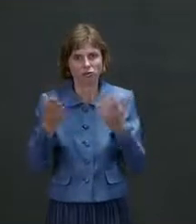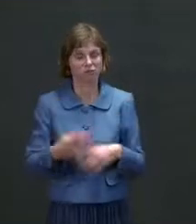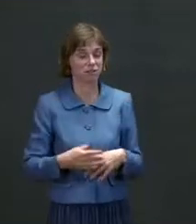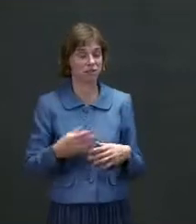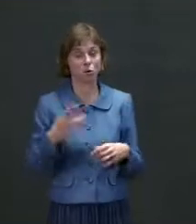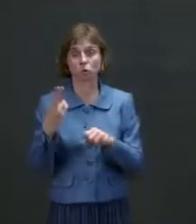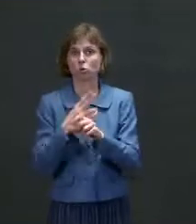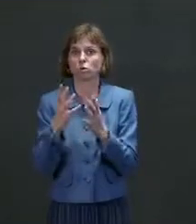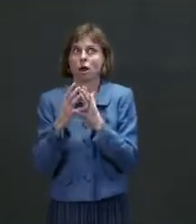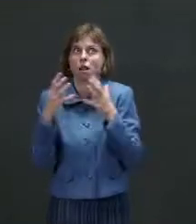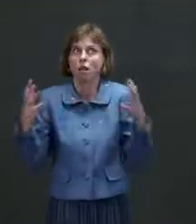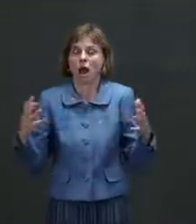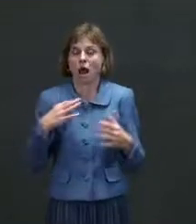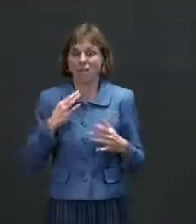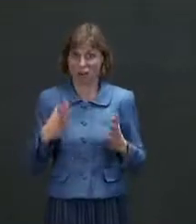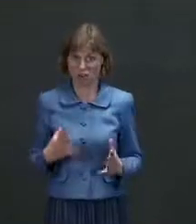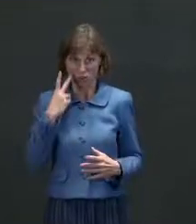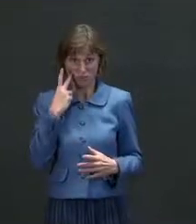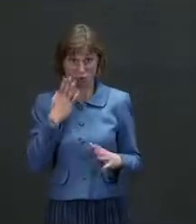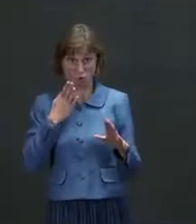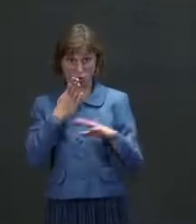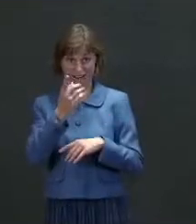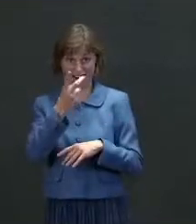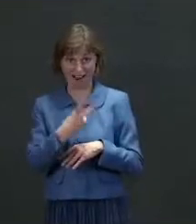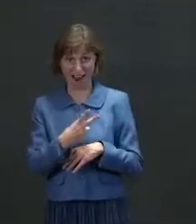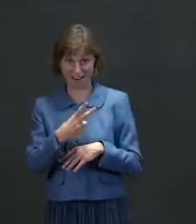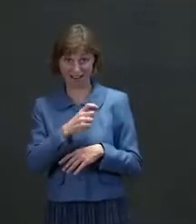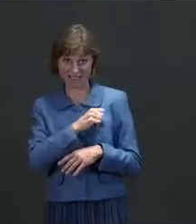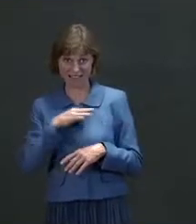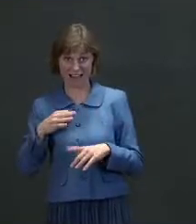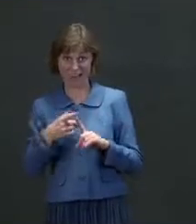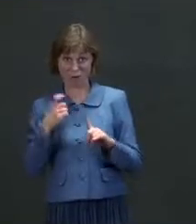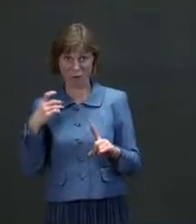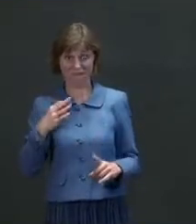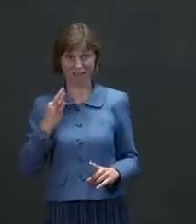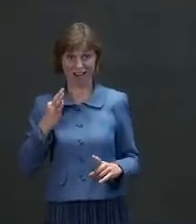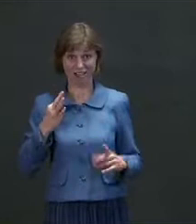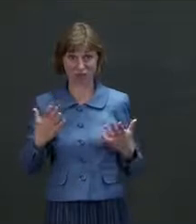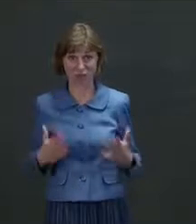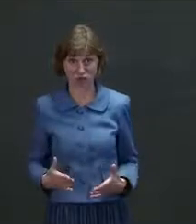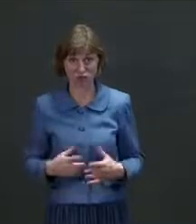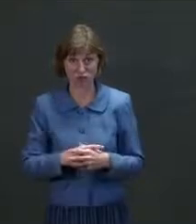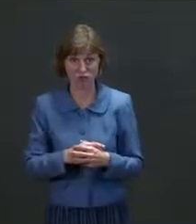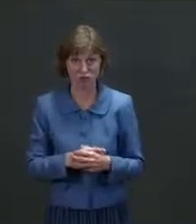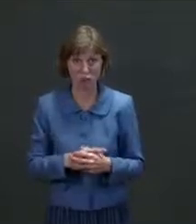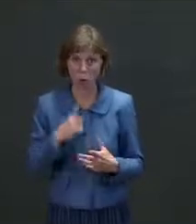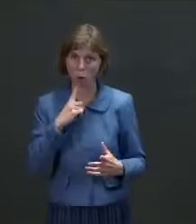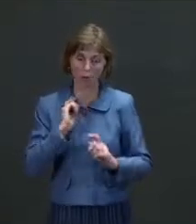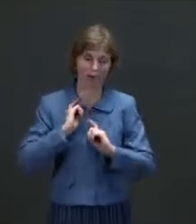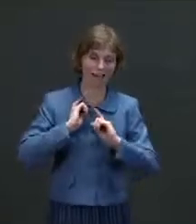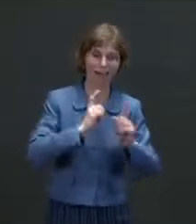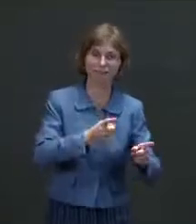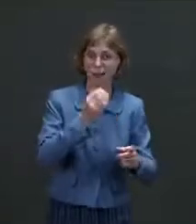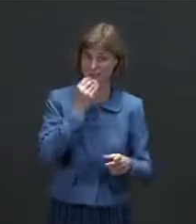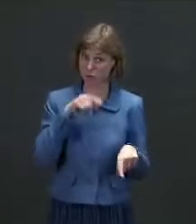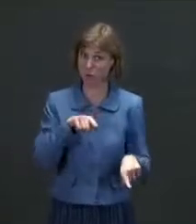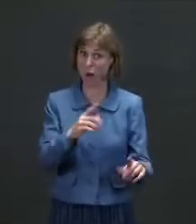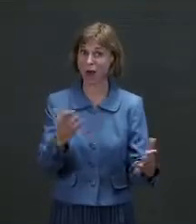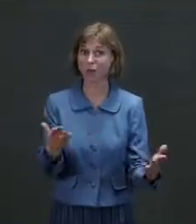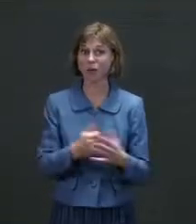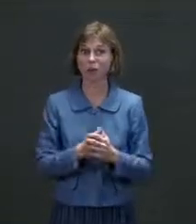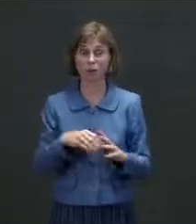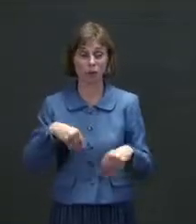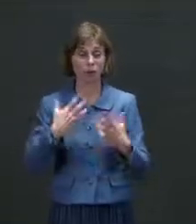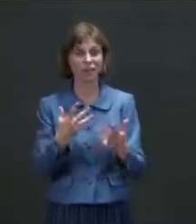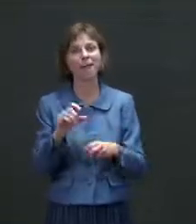And as you can see, over half of this is now staffed by volunteers. We feed them while they're here. We provide them a work